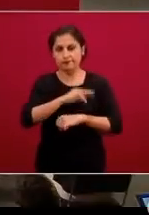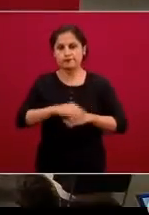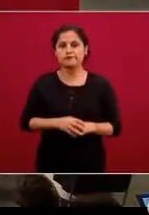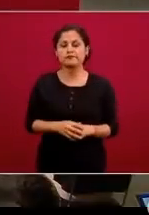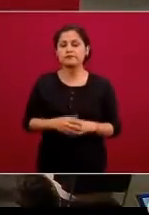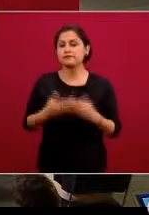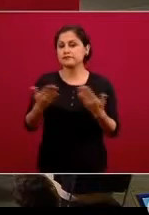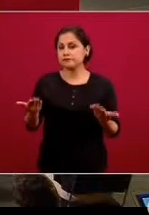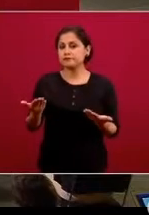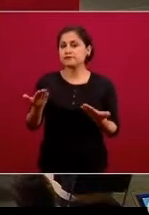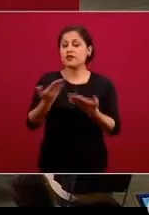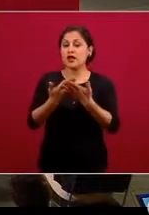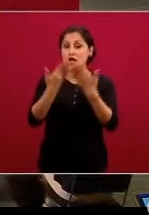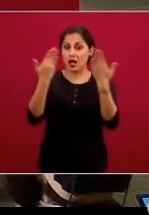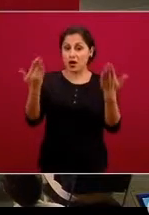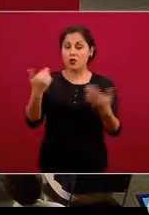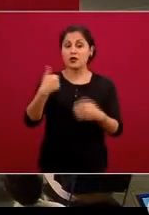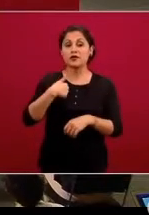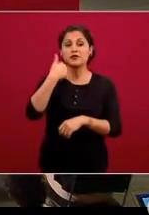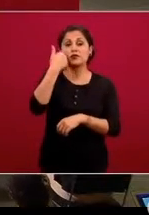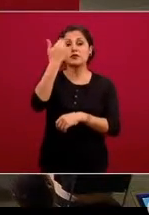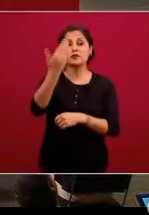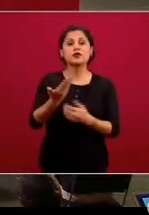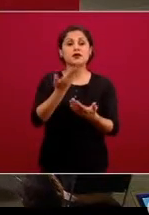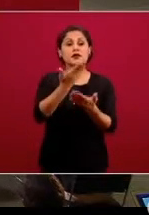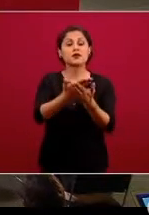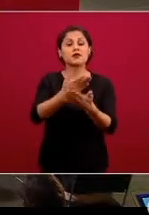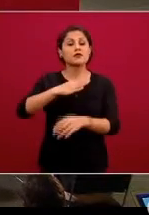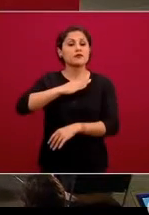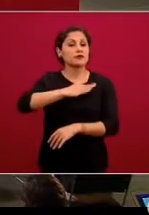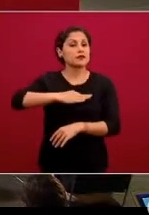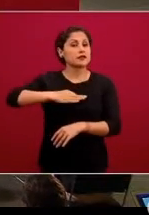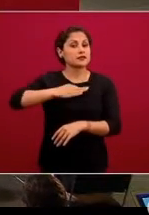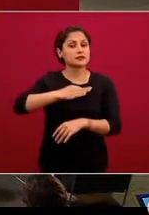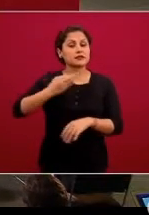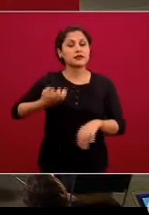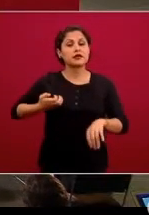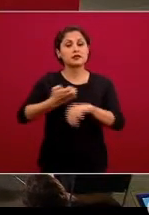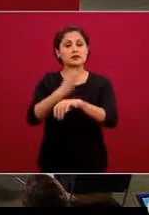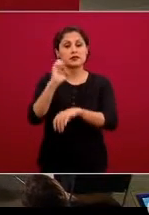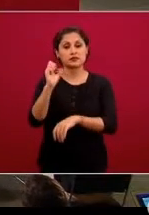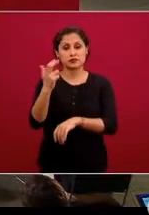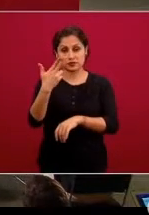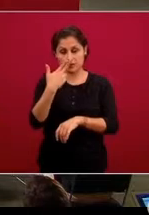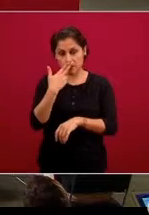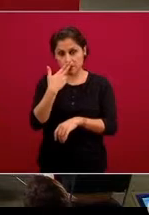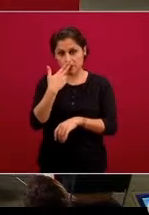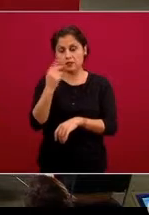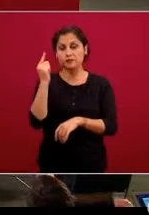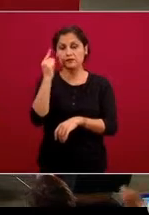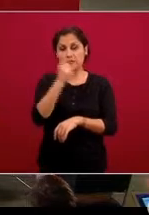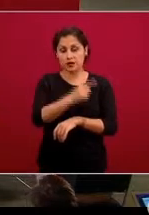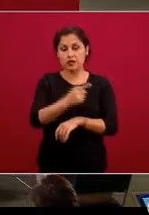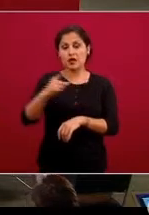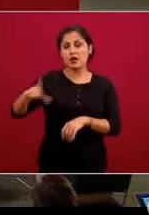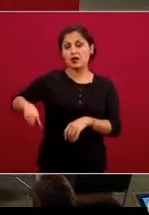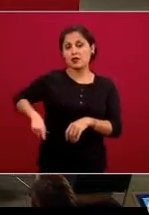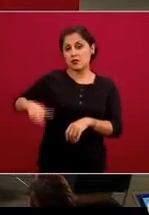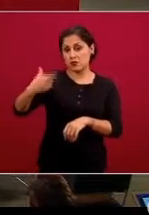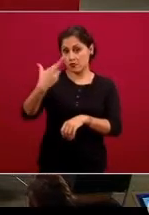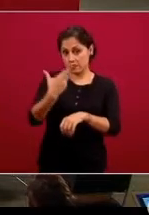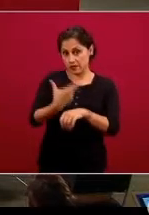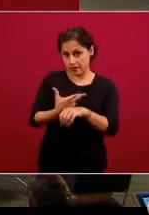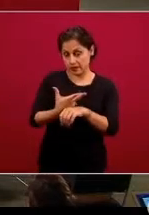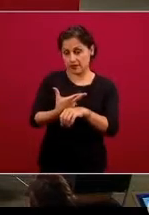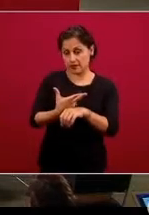the third is not a clarification, but it's a congratulation. The state of Chihuahua,